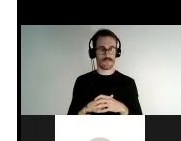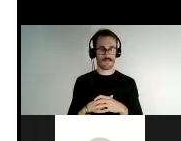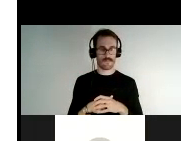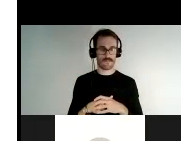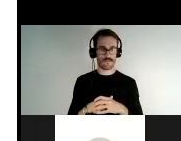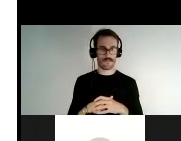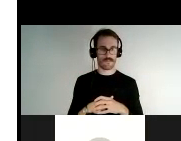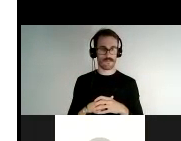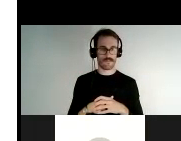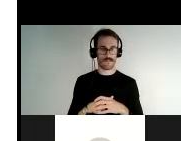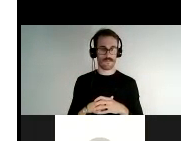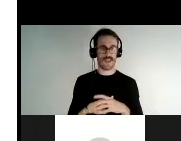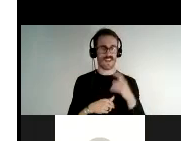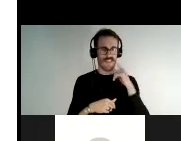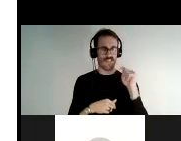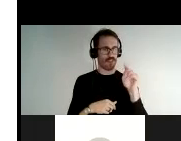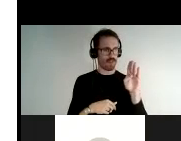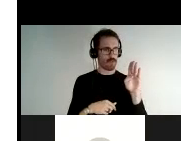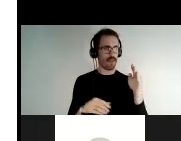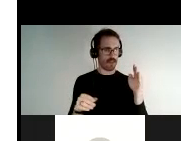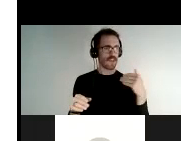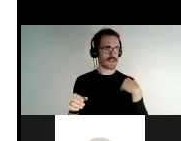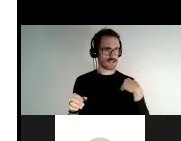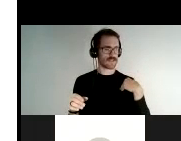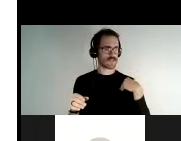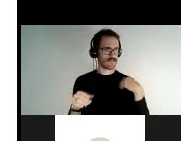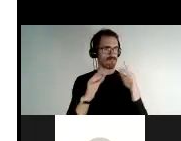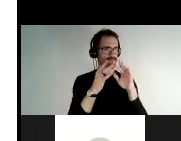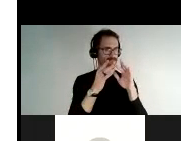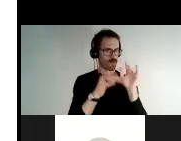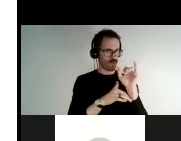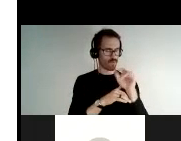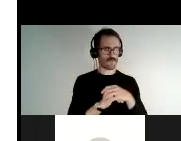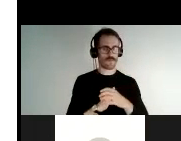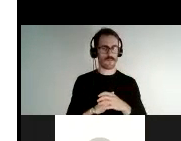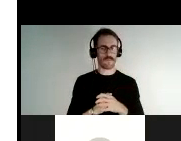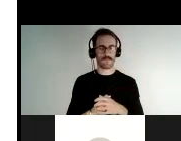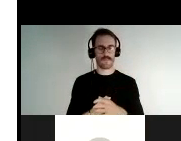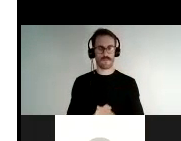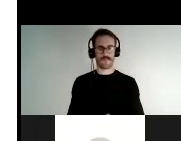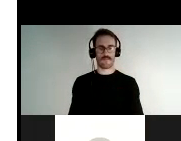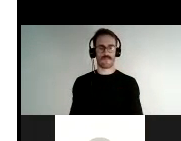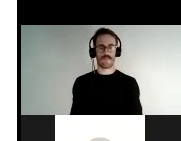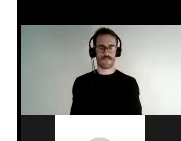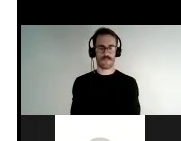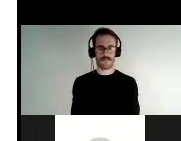believe there's some work in Thunder Bay even. So if anyone is looking for that, let's